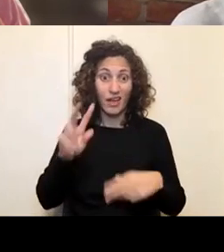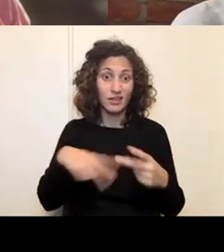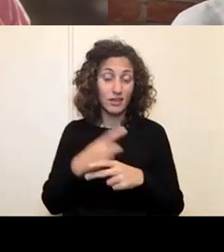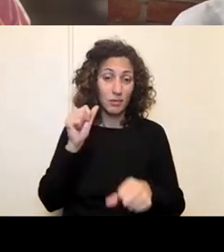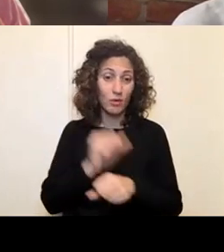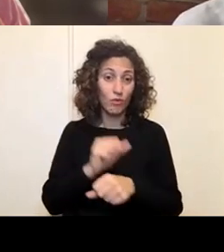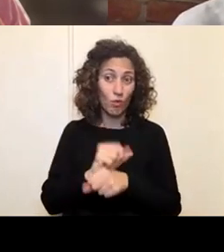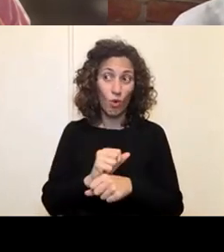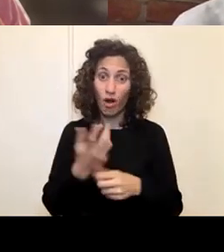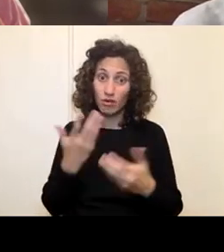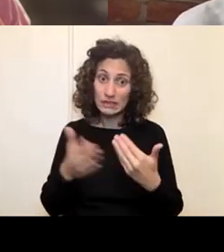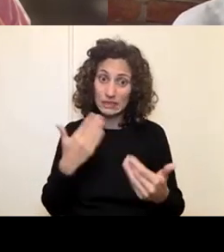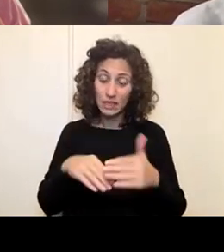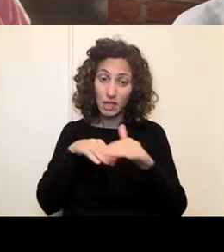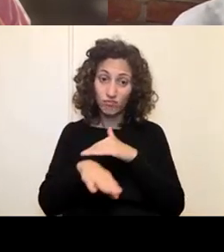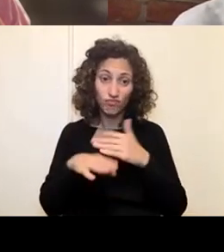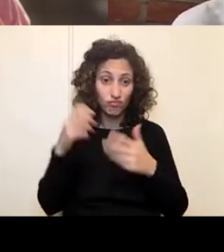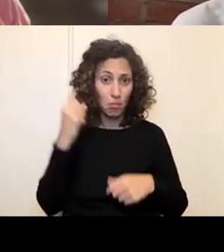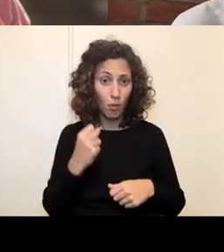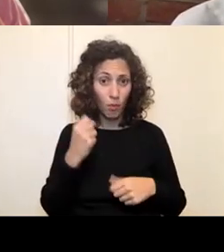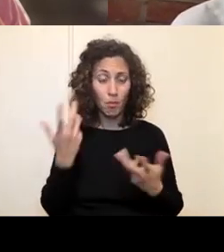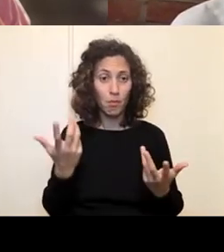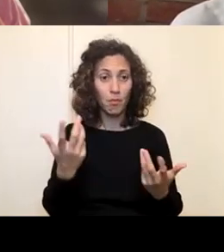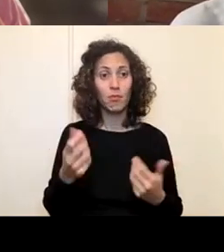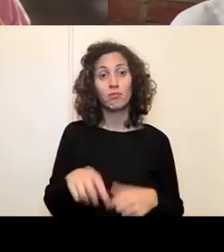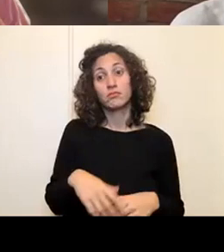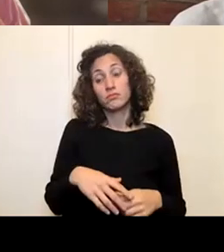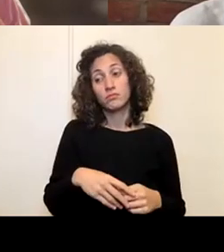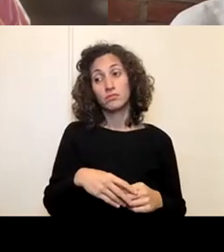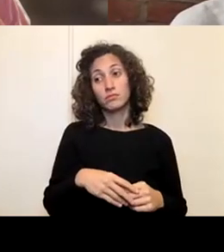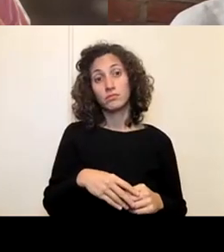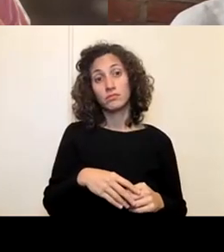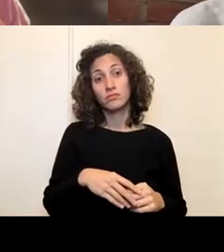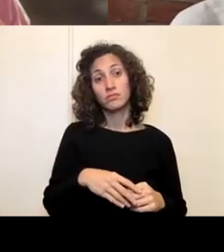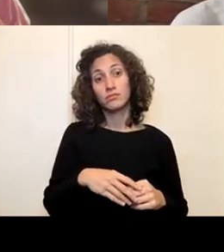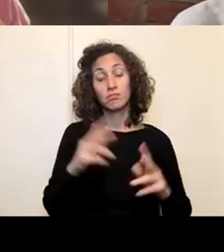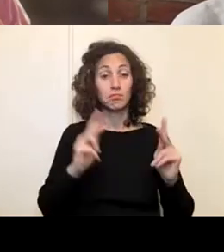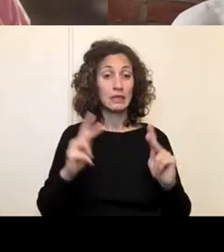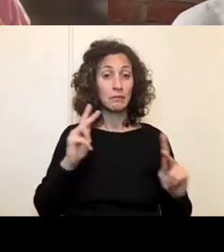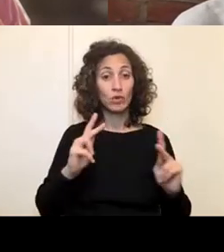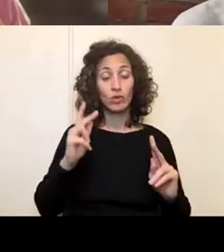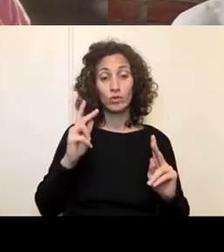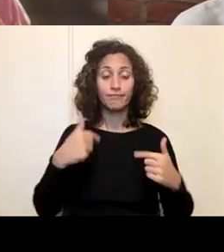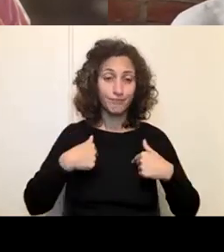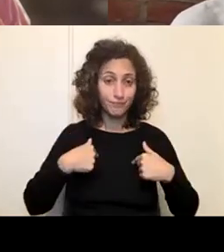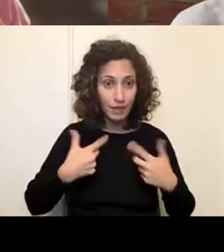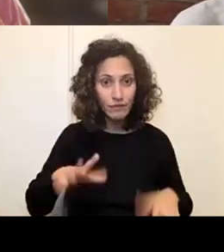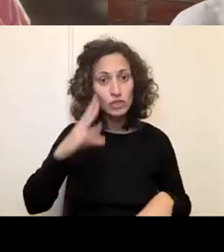there are people who are disabled who see sex workers. And I've had the experience